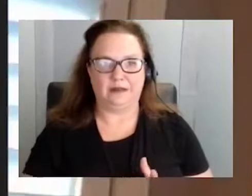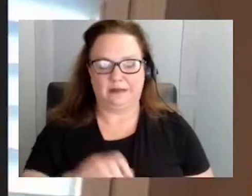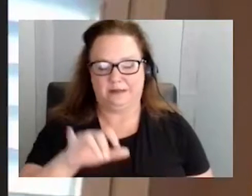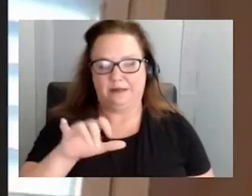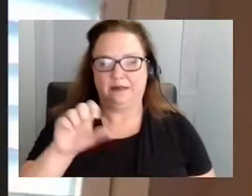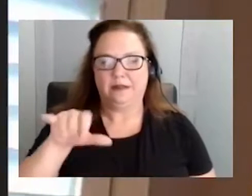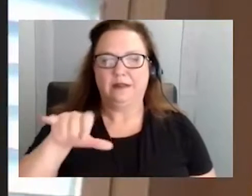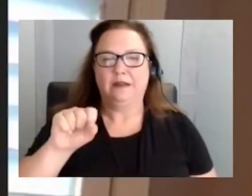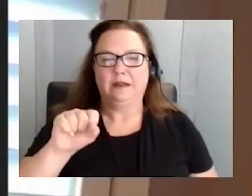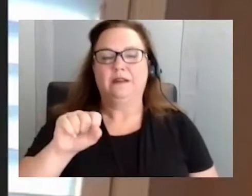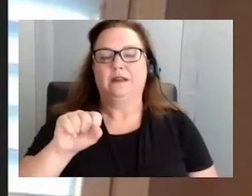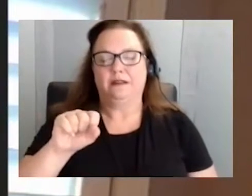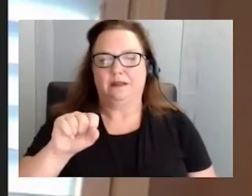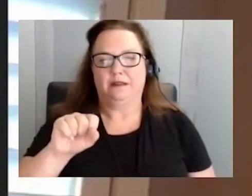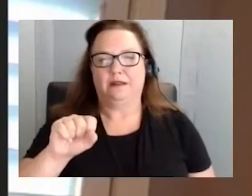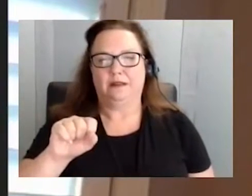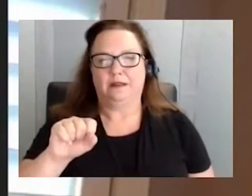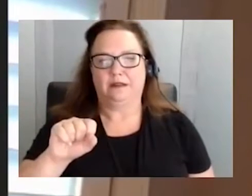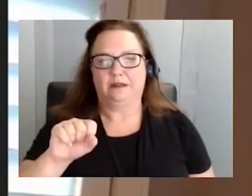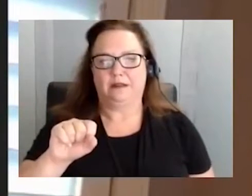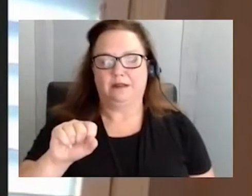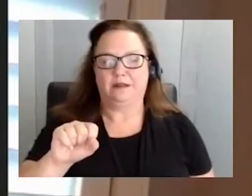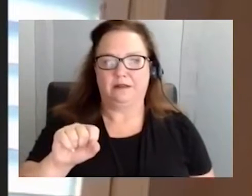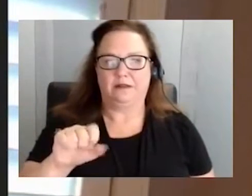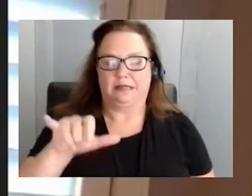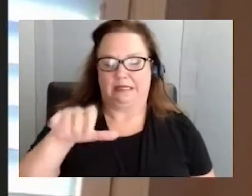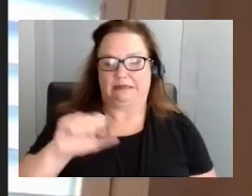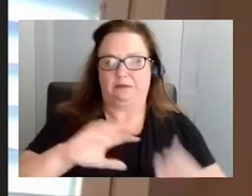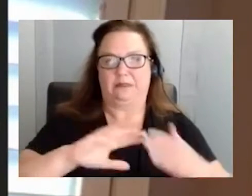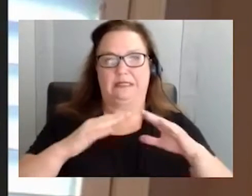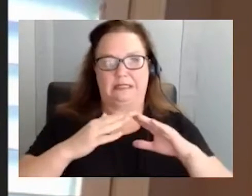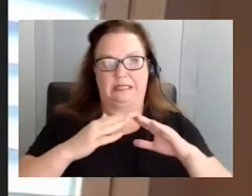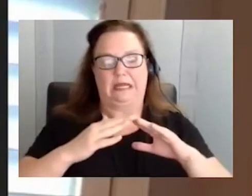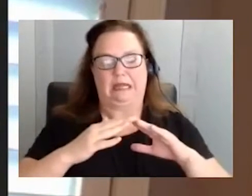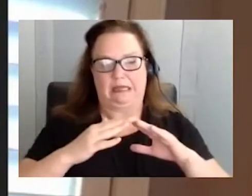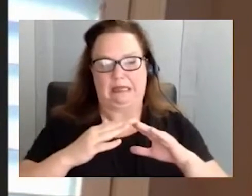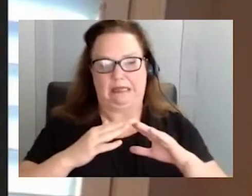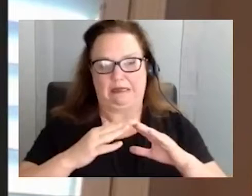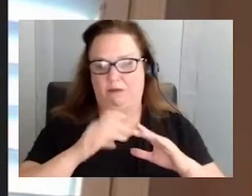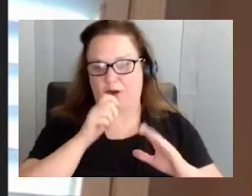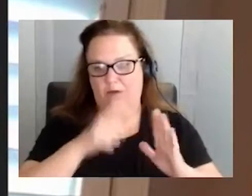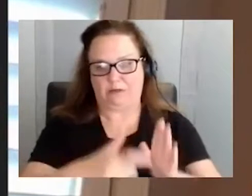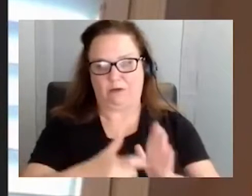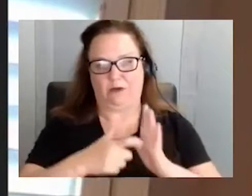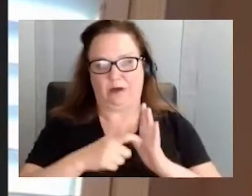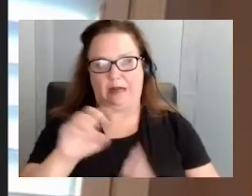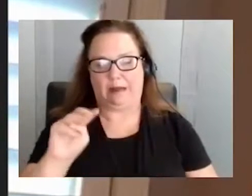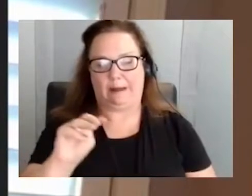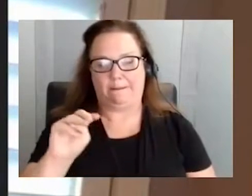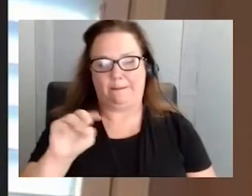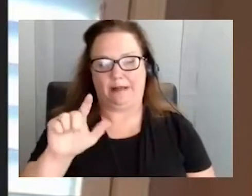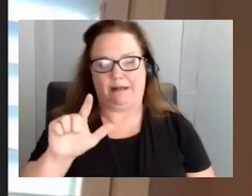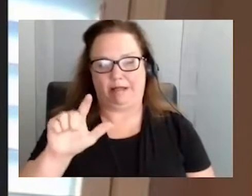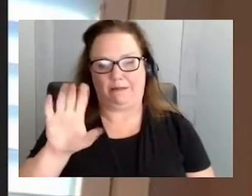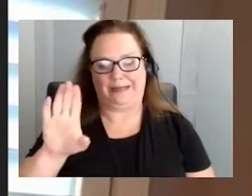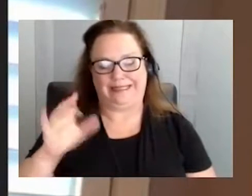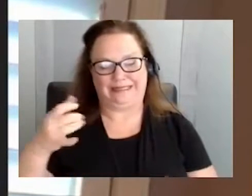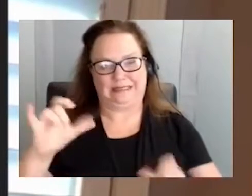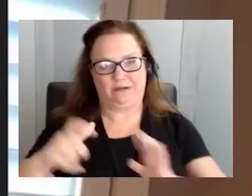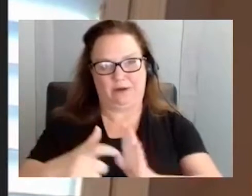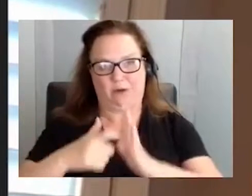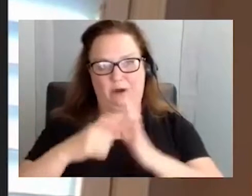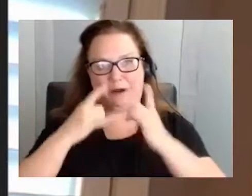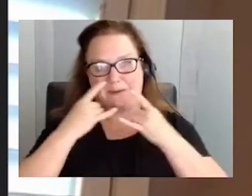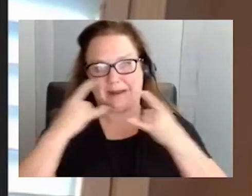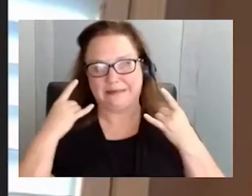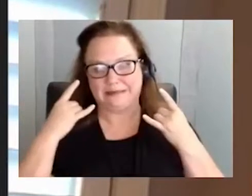Absolutely. We were, even when the city went to where it wasn't mandatory, MLB was keeping mask wearing